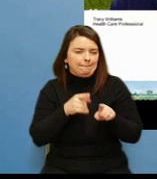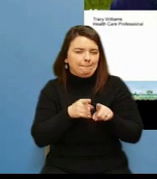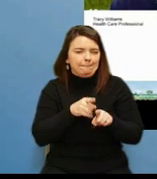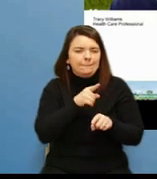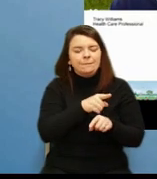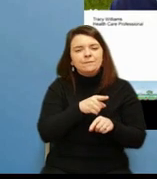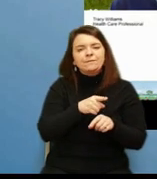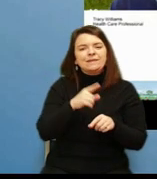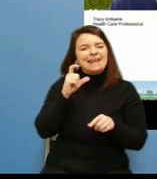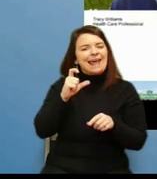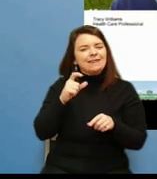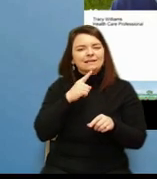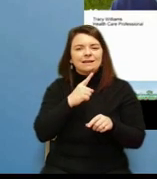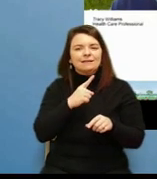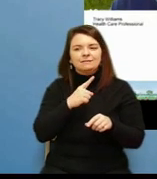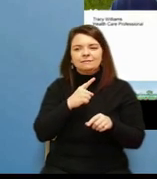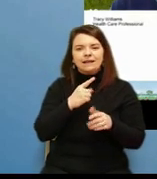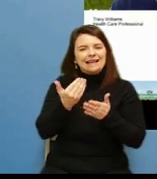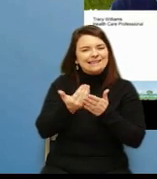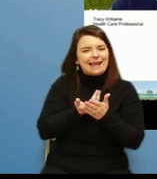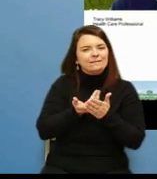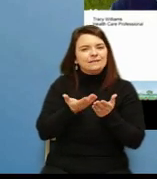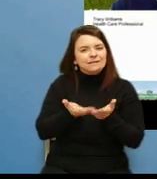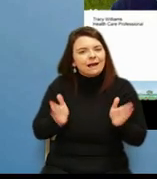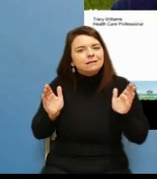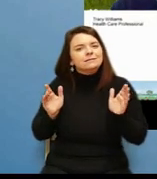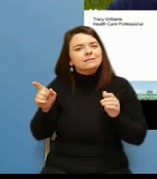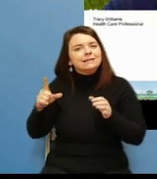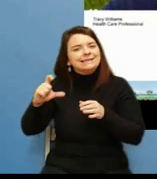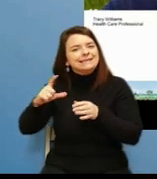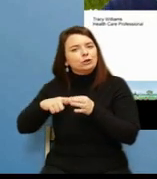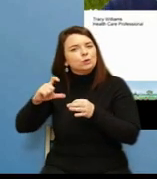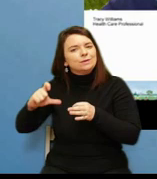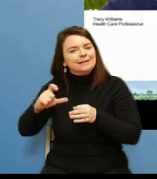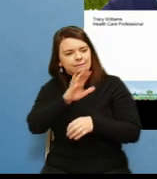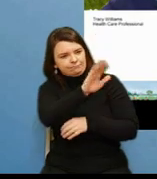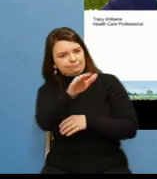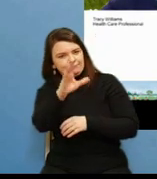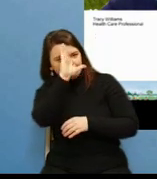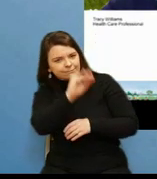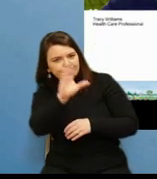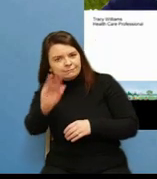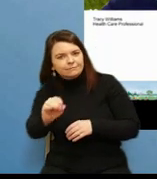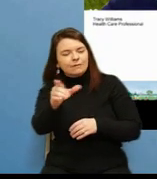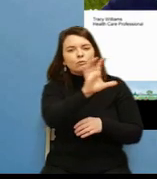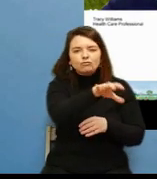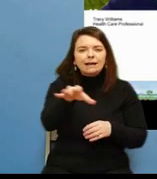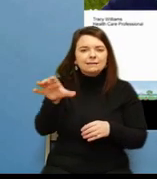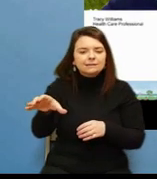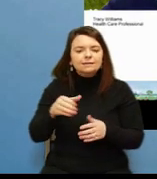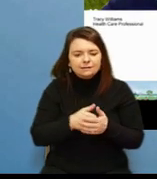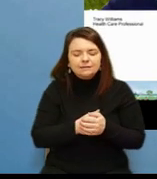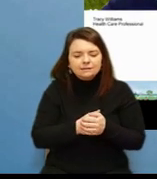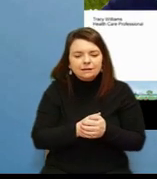Yeah, let me just briefly echo that. I think Kathy referred to it as well. There is this safety net that the CCG proactively reaches out